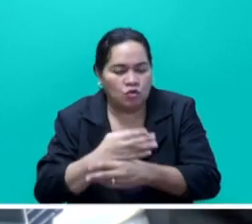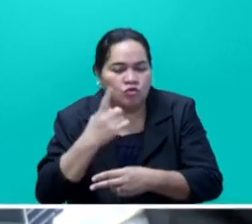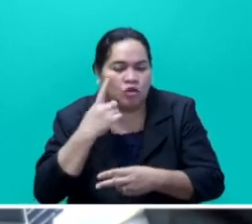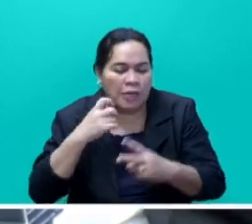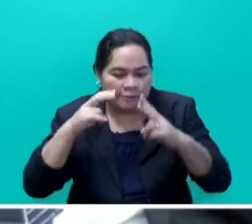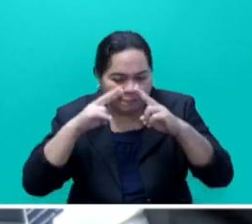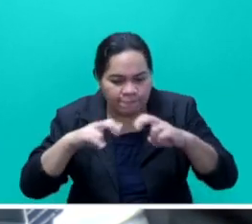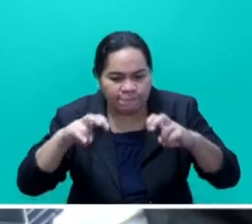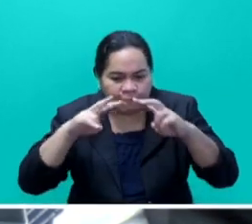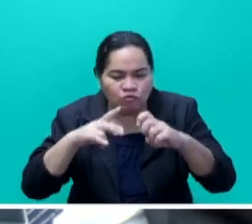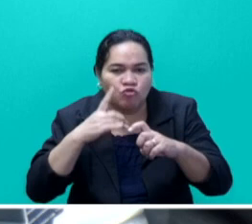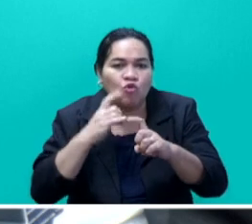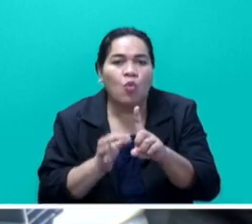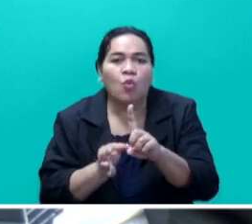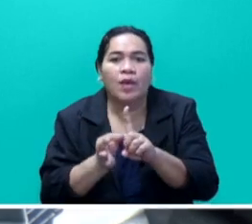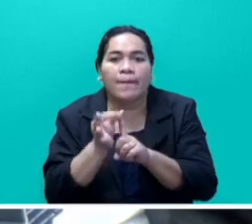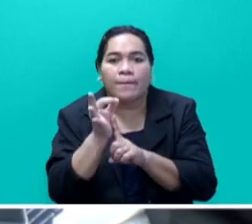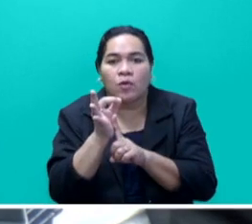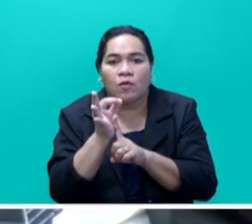continue to improve